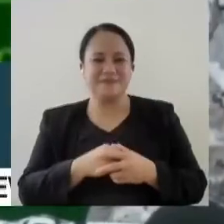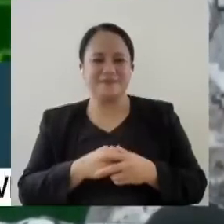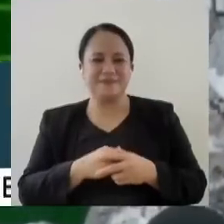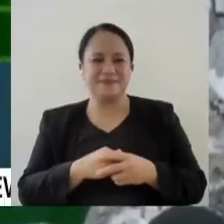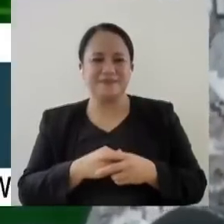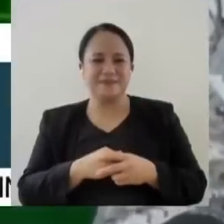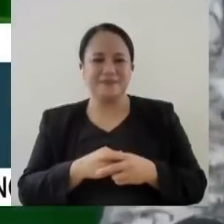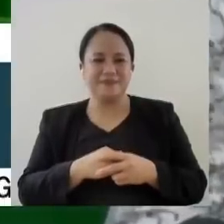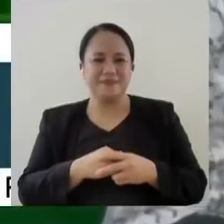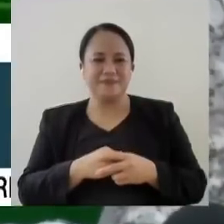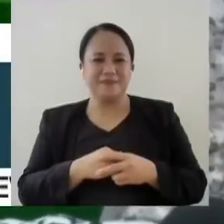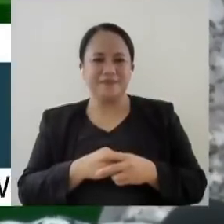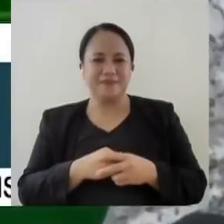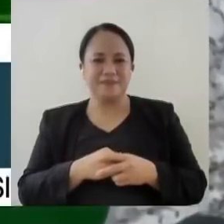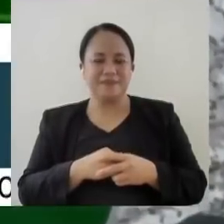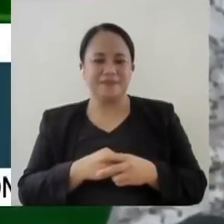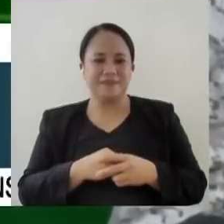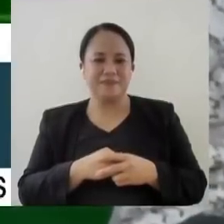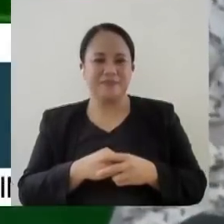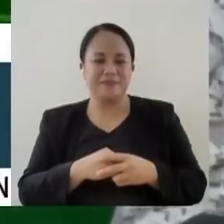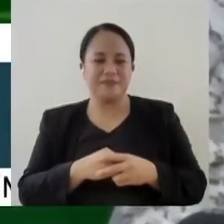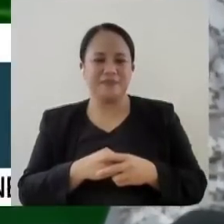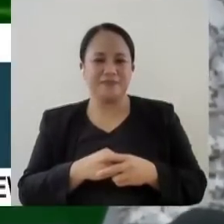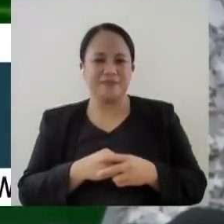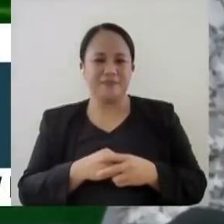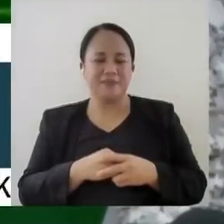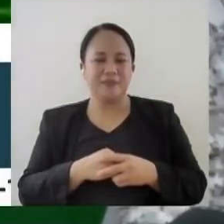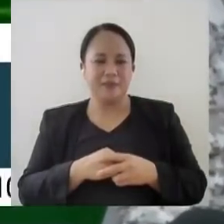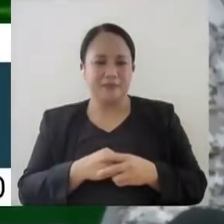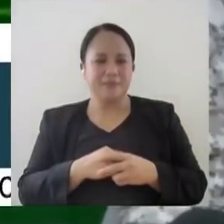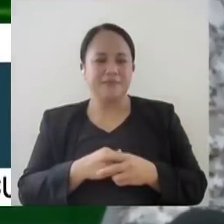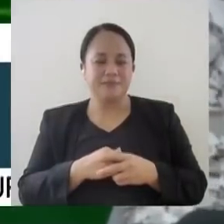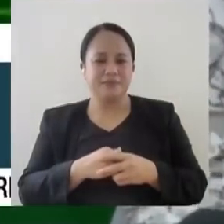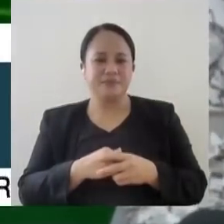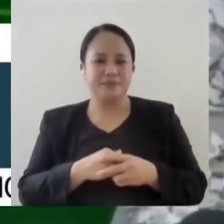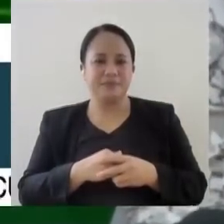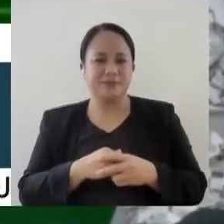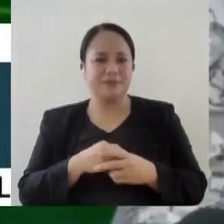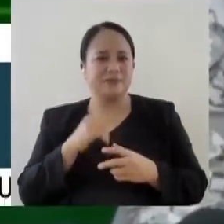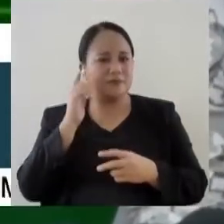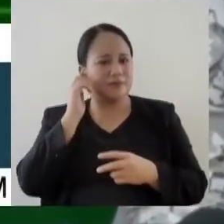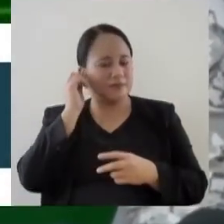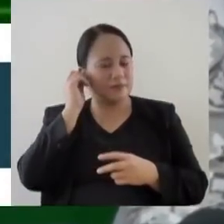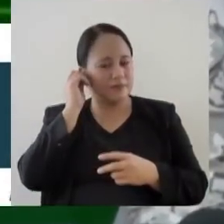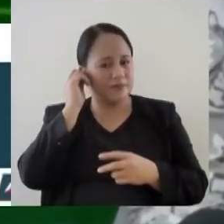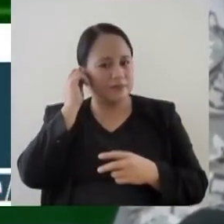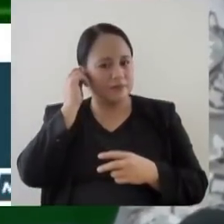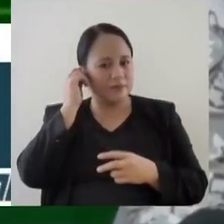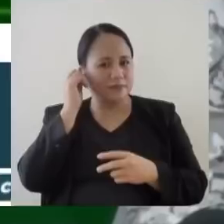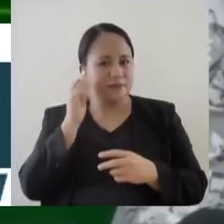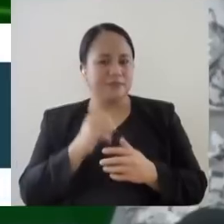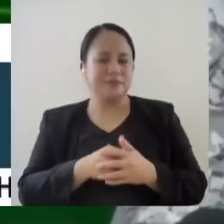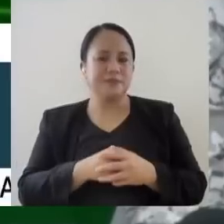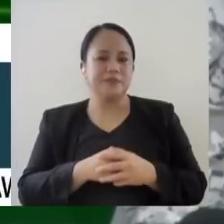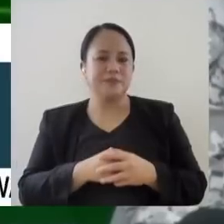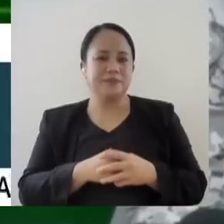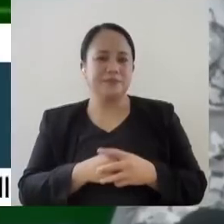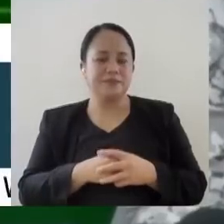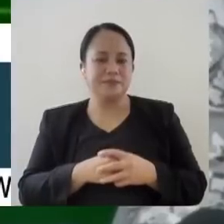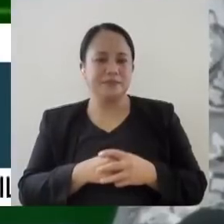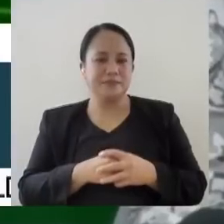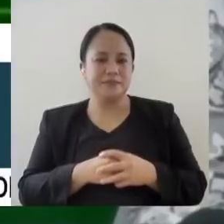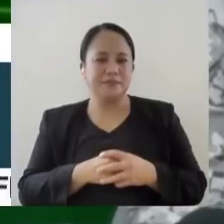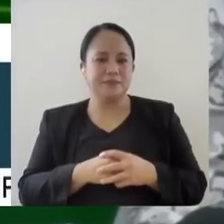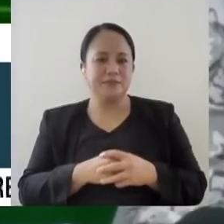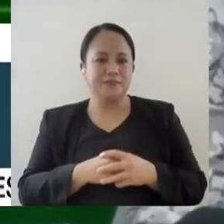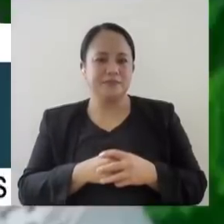Nabasa dahil mga bigas. Then yung ibang mga food provision is tinamaan din ng water cannon. So nagsabog-sabog mo yung mga